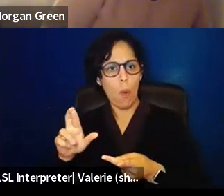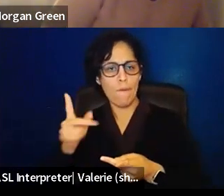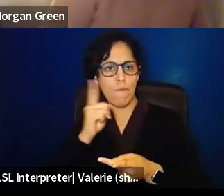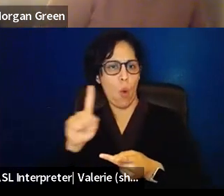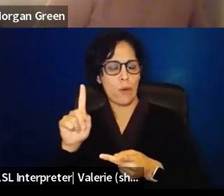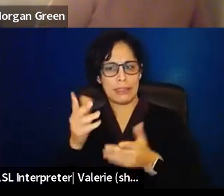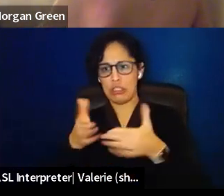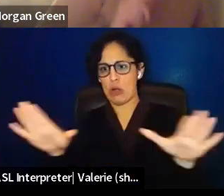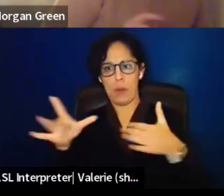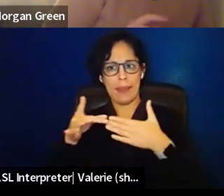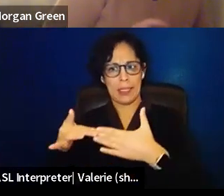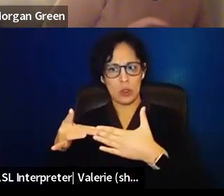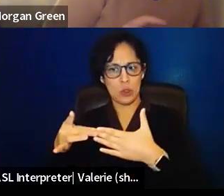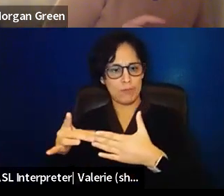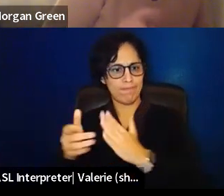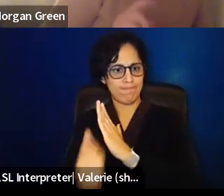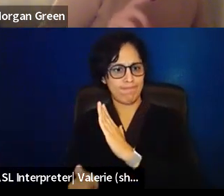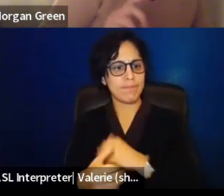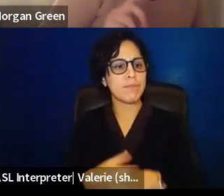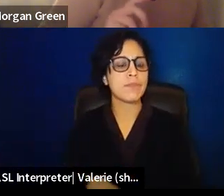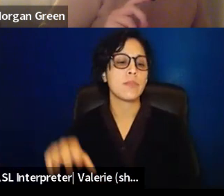I want to answer that question and then also say